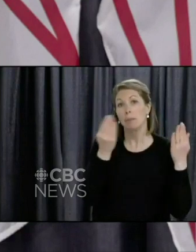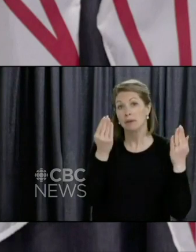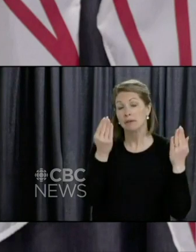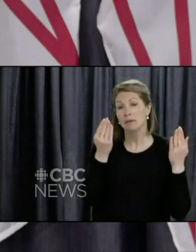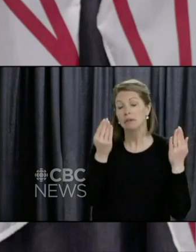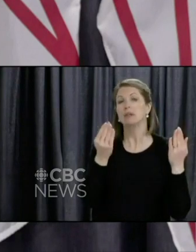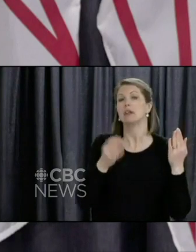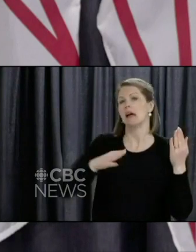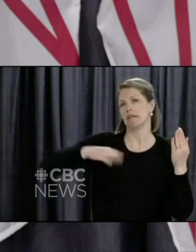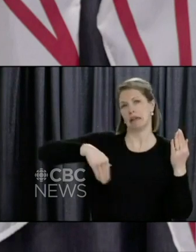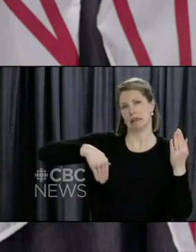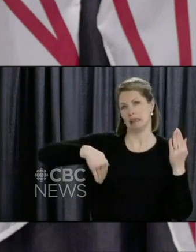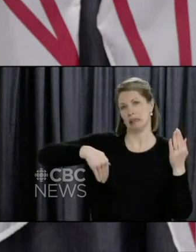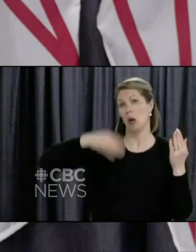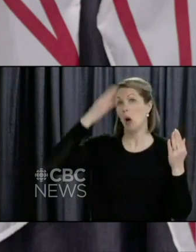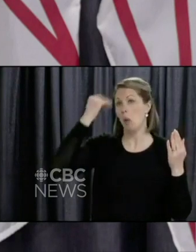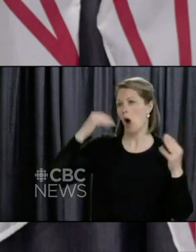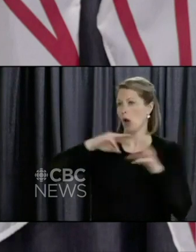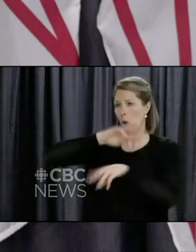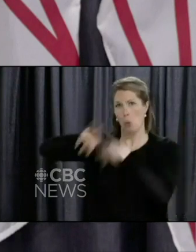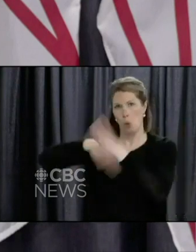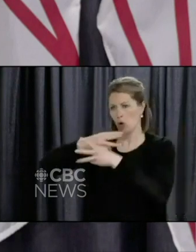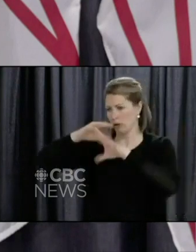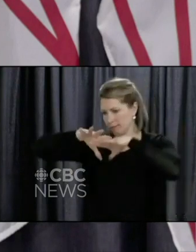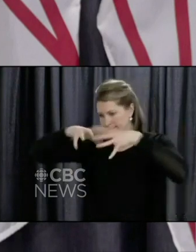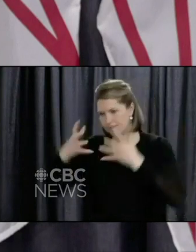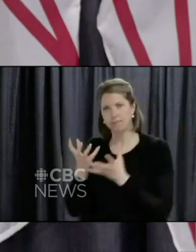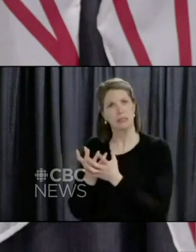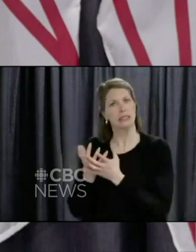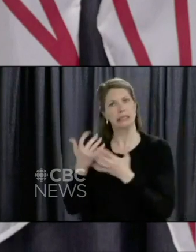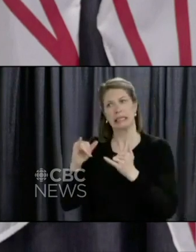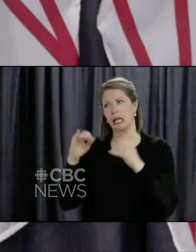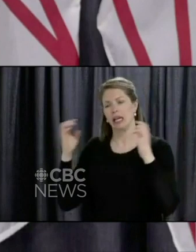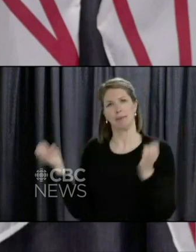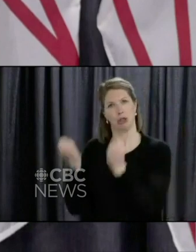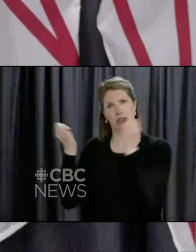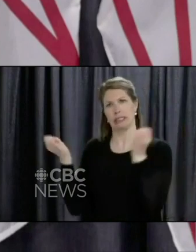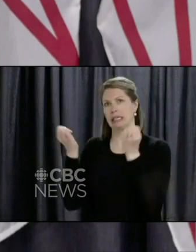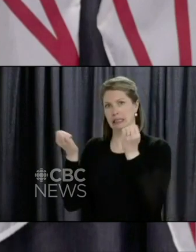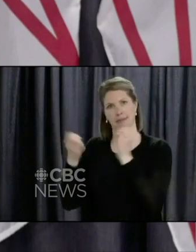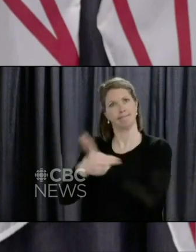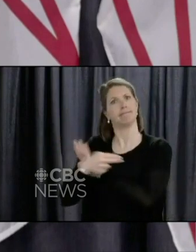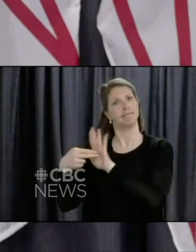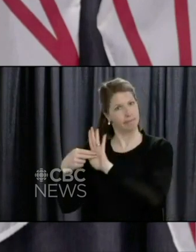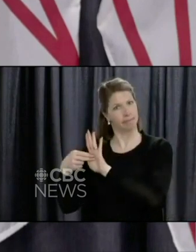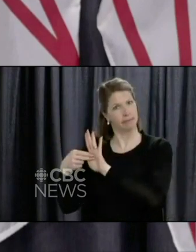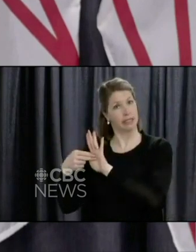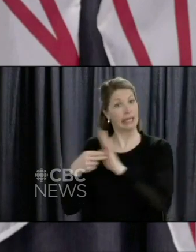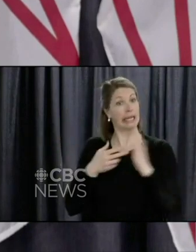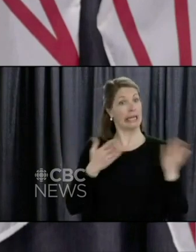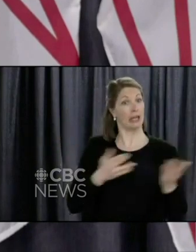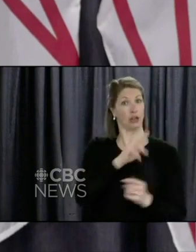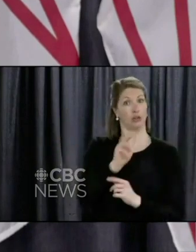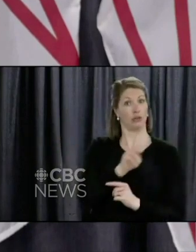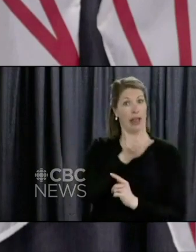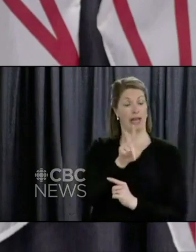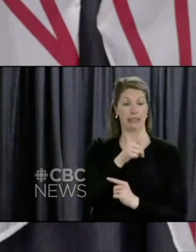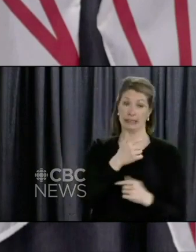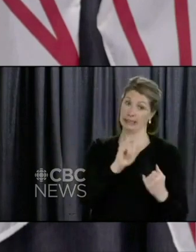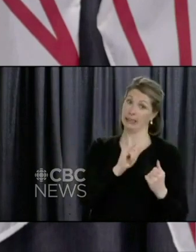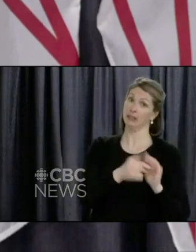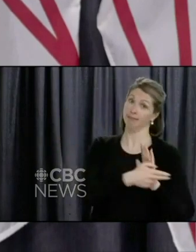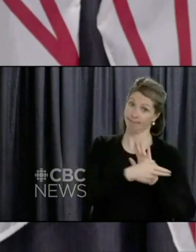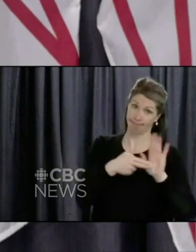and Labrador has been in a public health state of an emergency. To date, has been mentioned, we've had 258